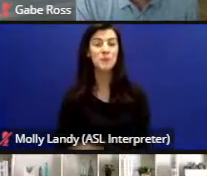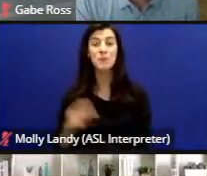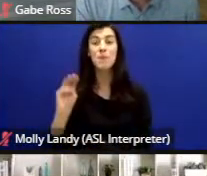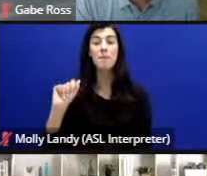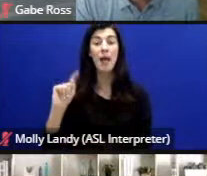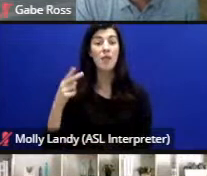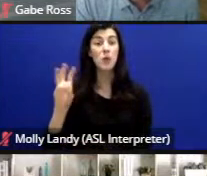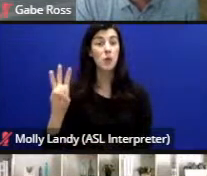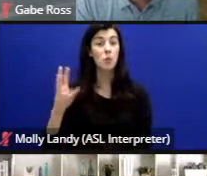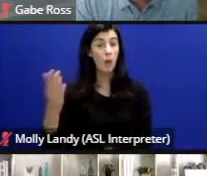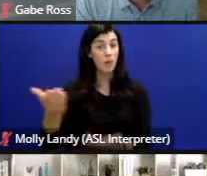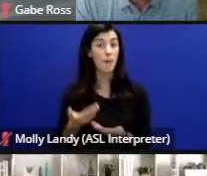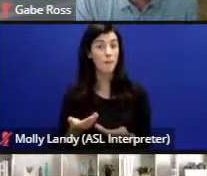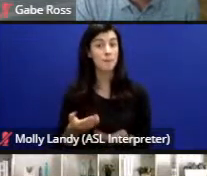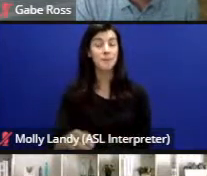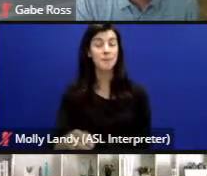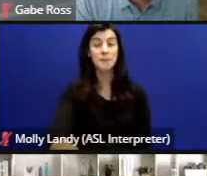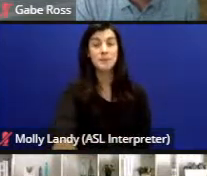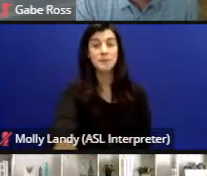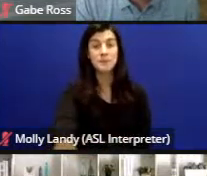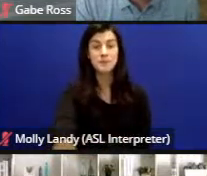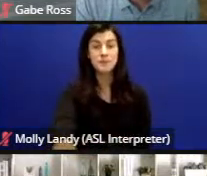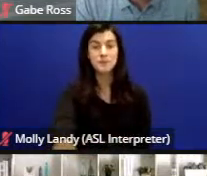Matthew, welcome.